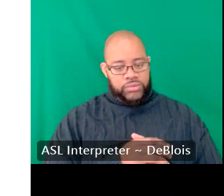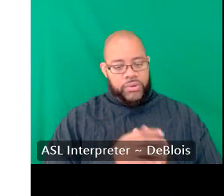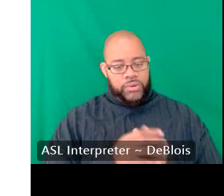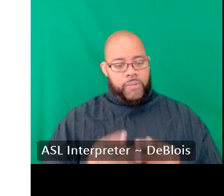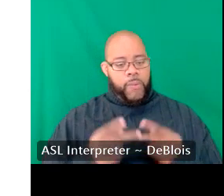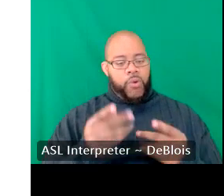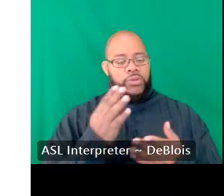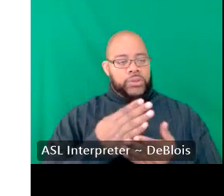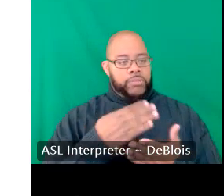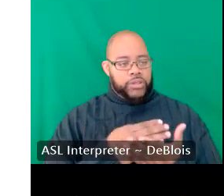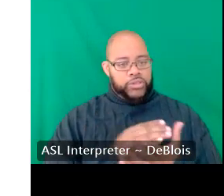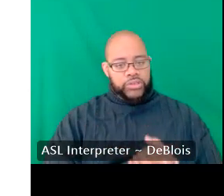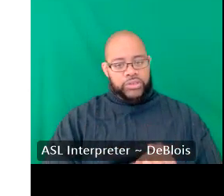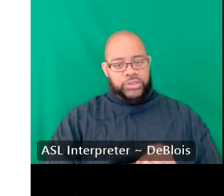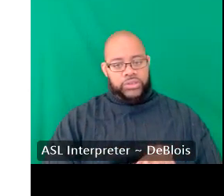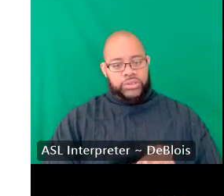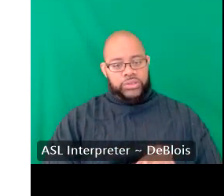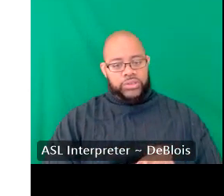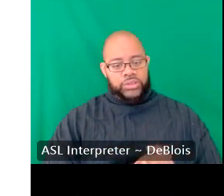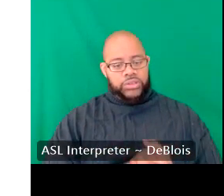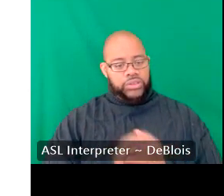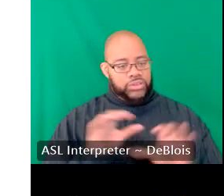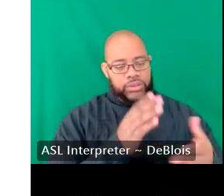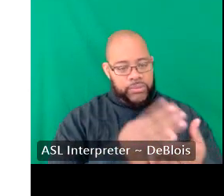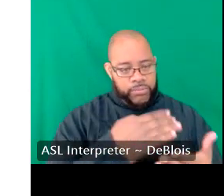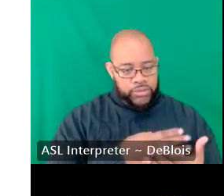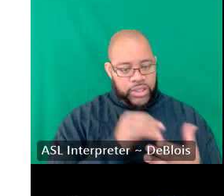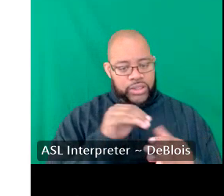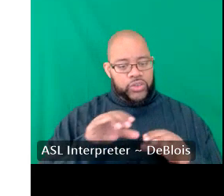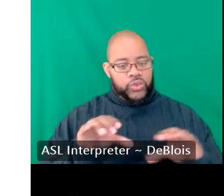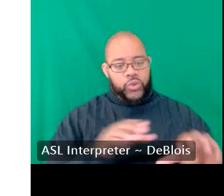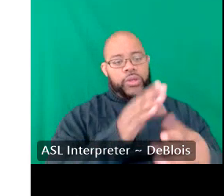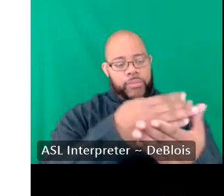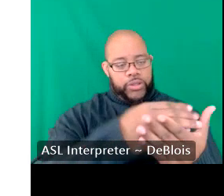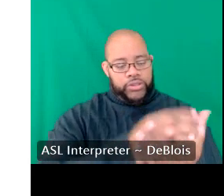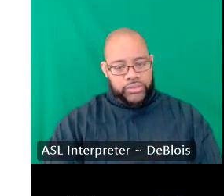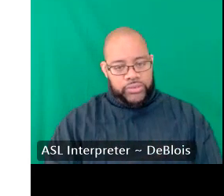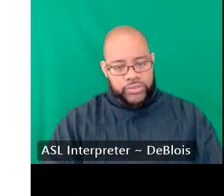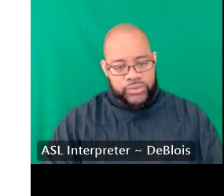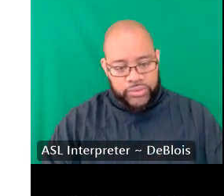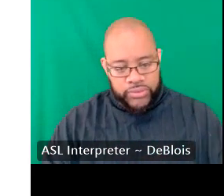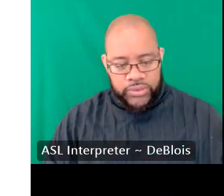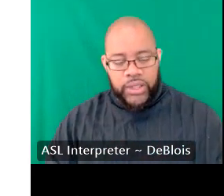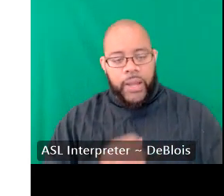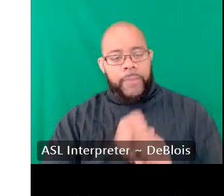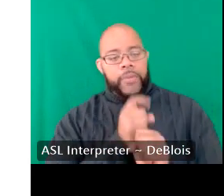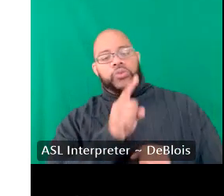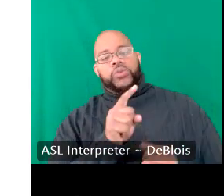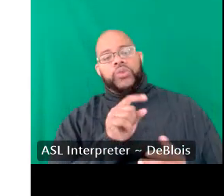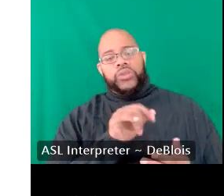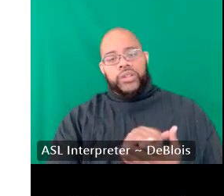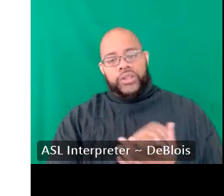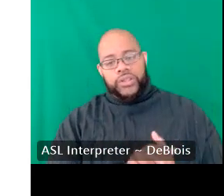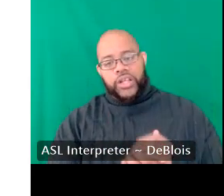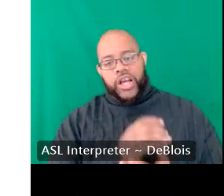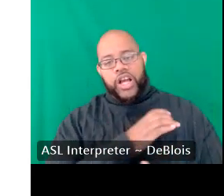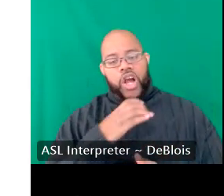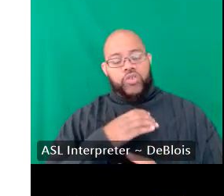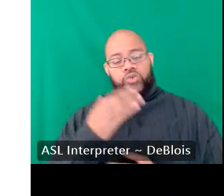budget, enacting the budget, and executing the budget, and making sure that Congress